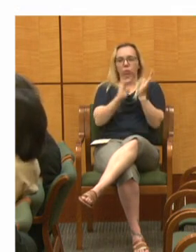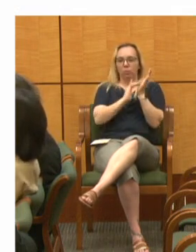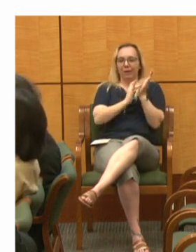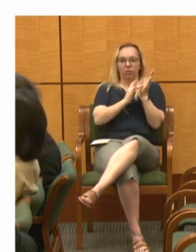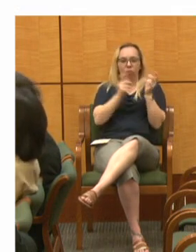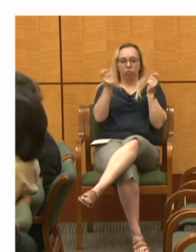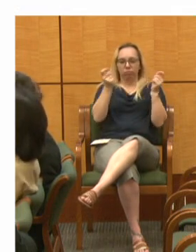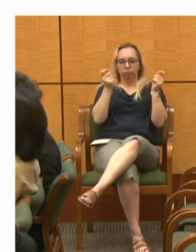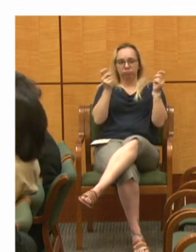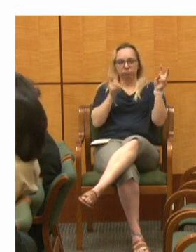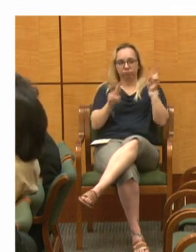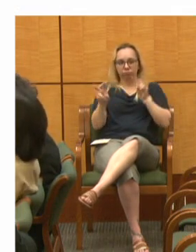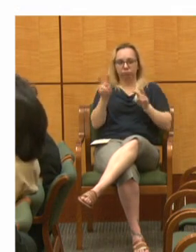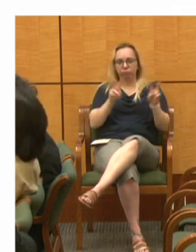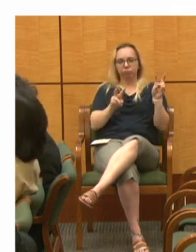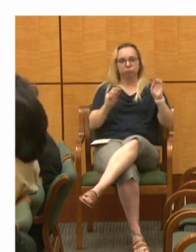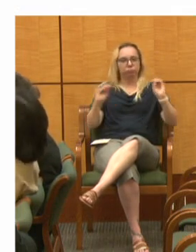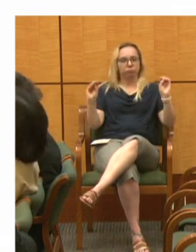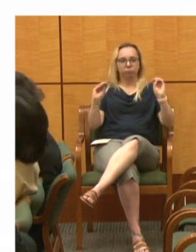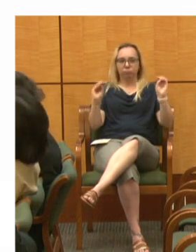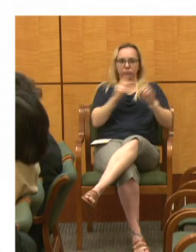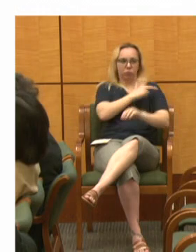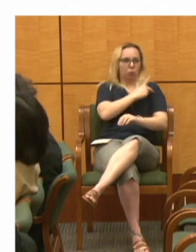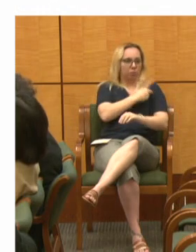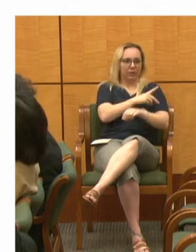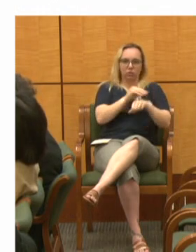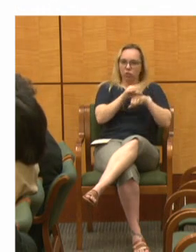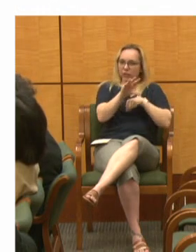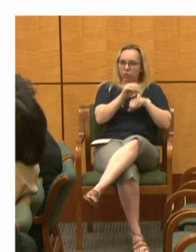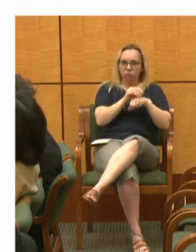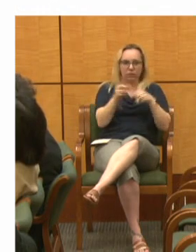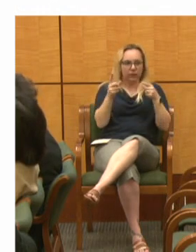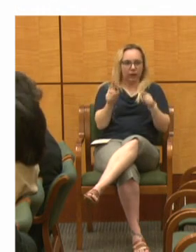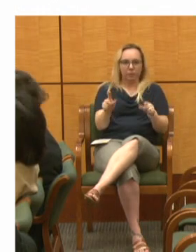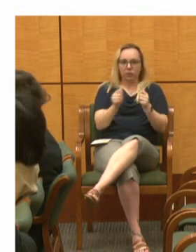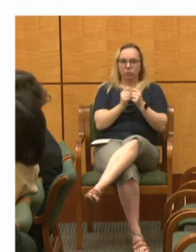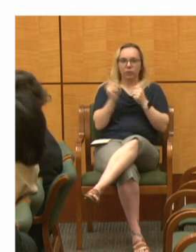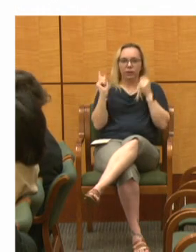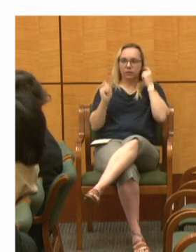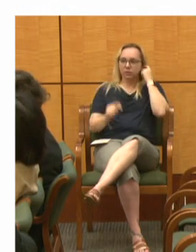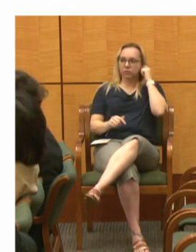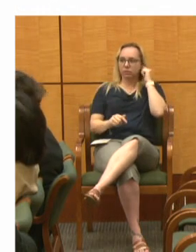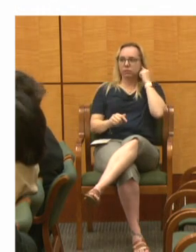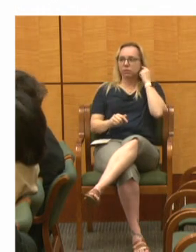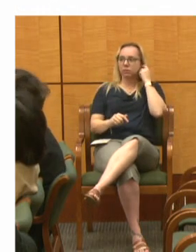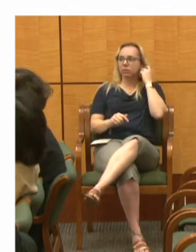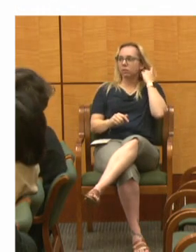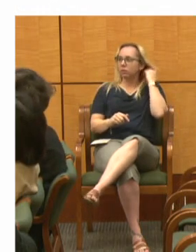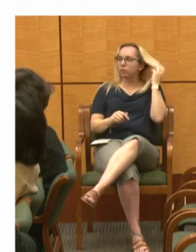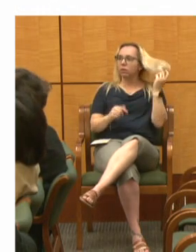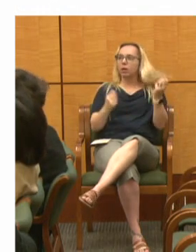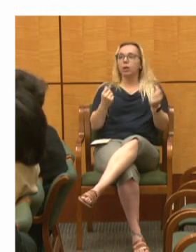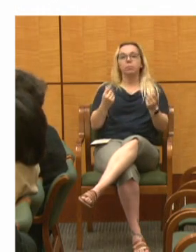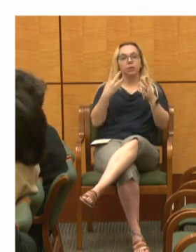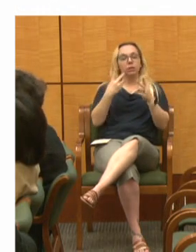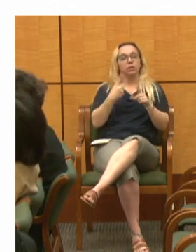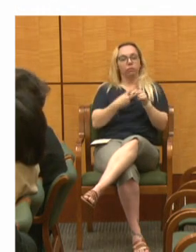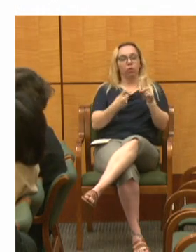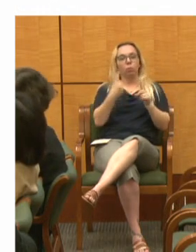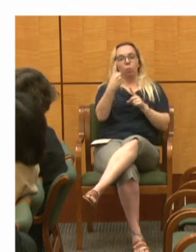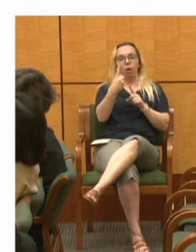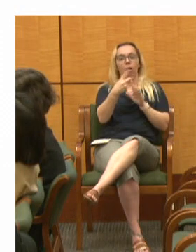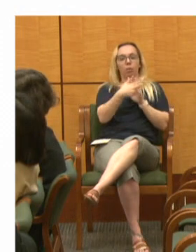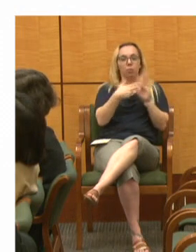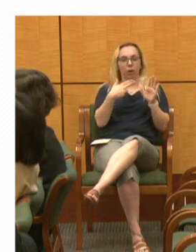oversight. There's no degree of patient counseling that occurs with this. A lot of these happen to be from one brand, but there's